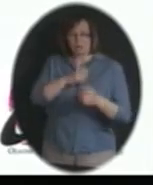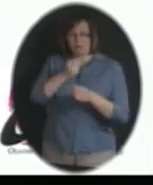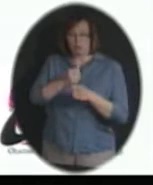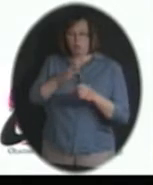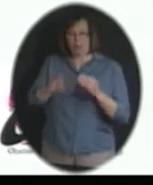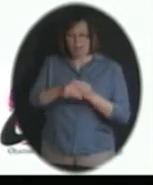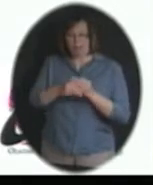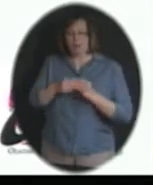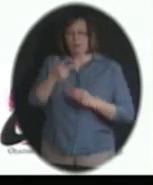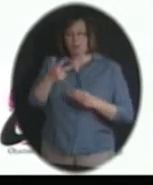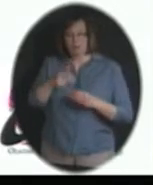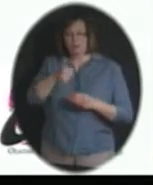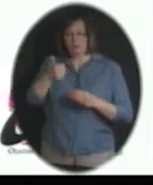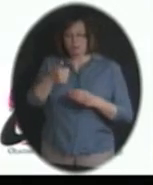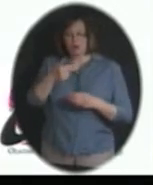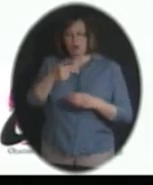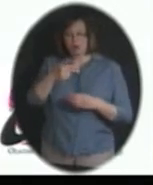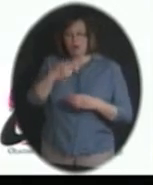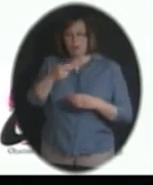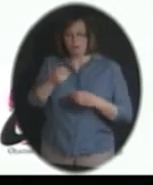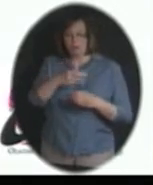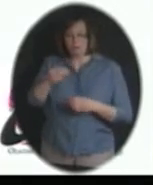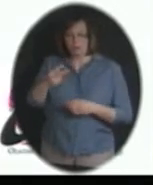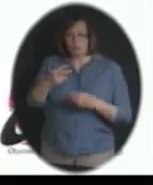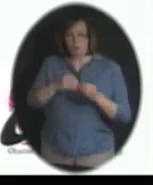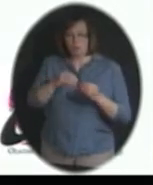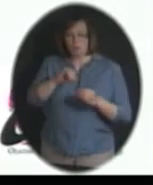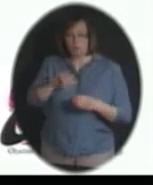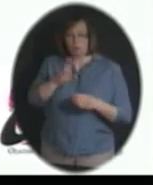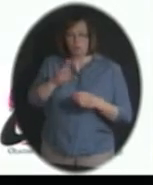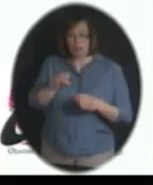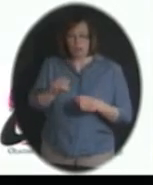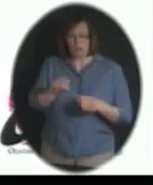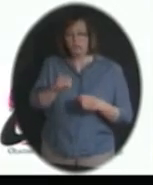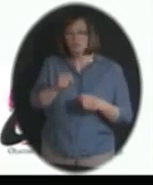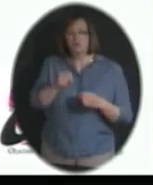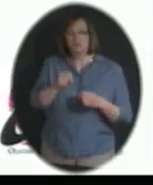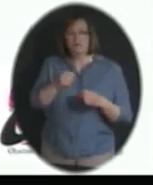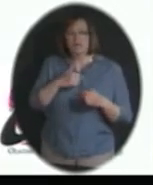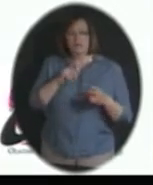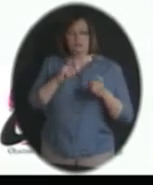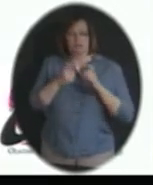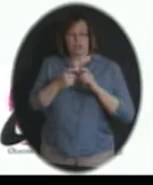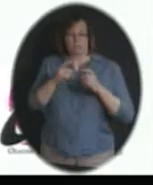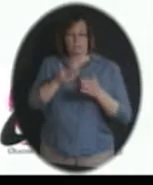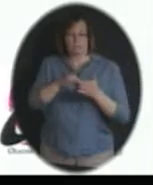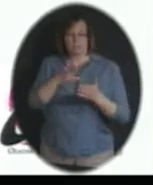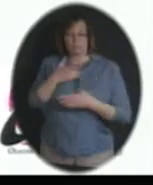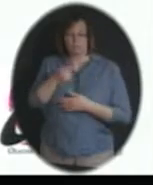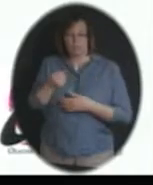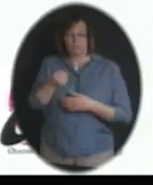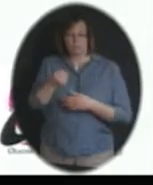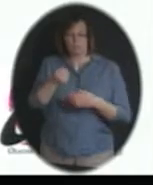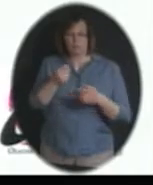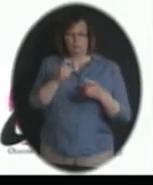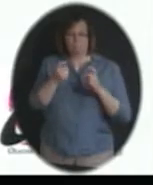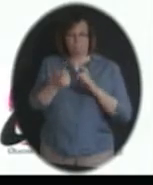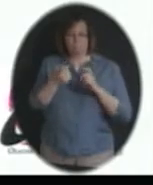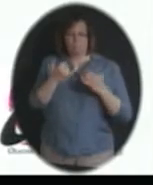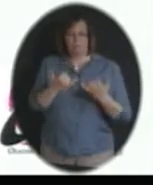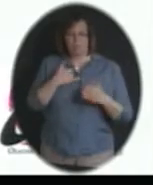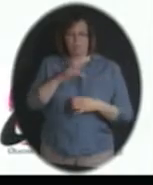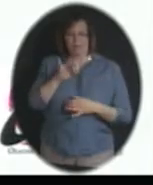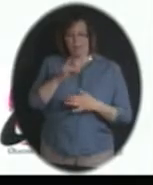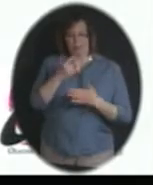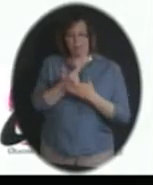2 more junior highs. Avid's gone through some transition, of course, as we moved to a middle school, high school model. So now we have